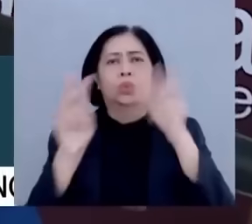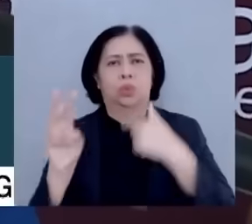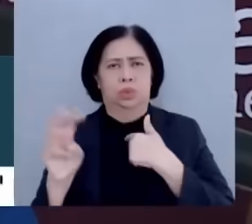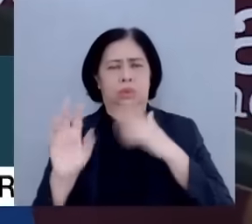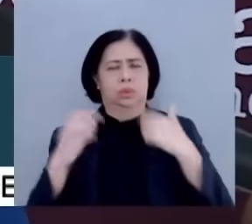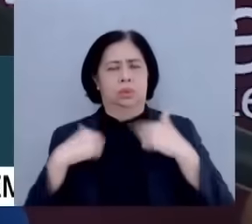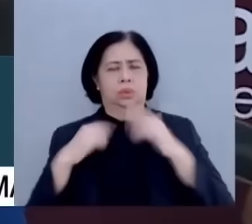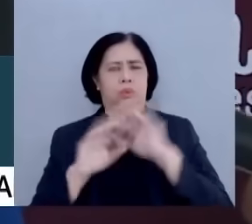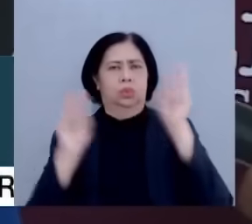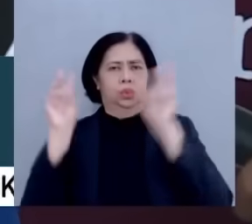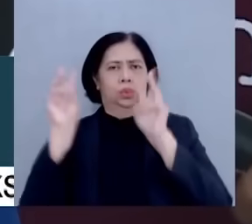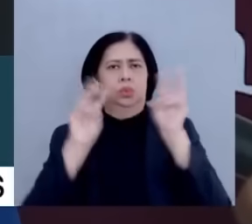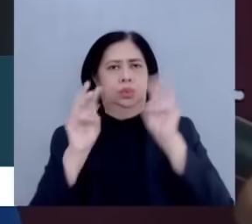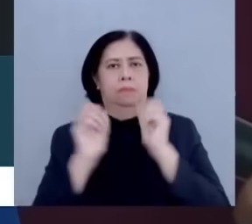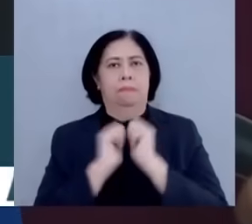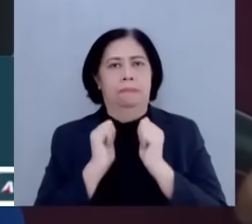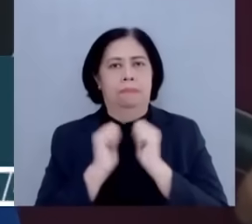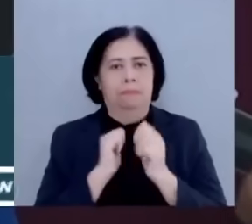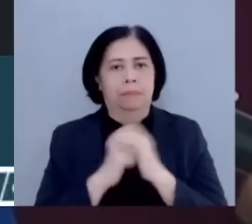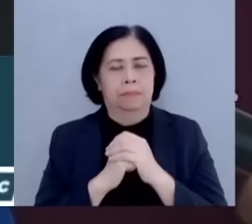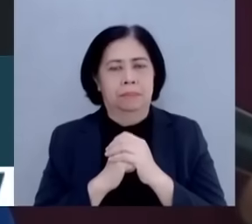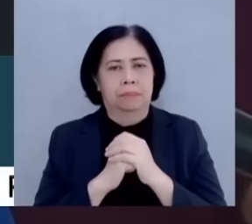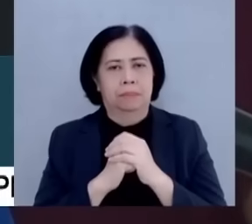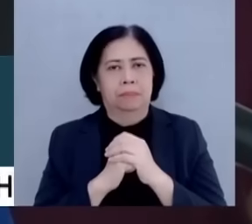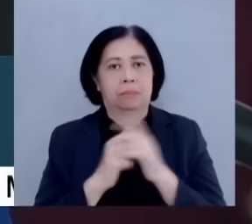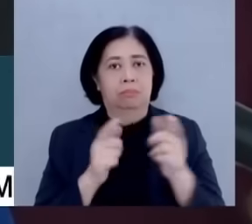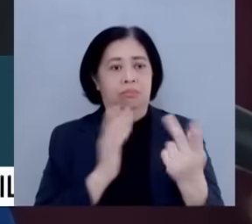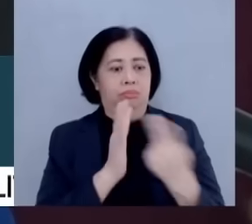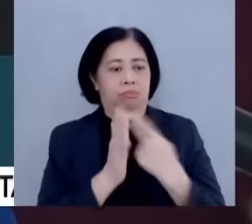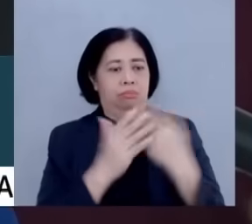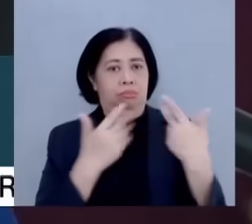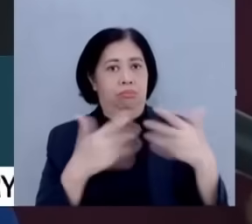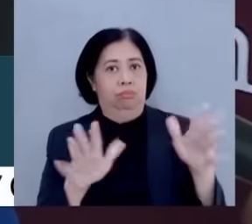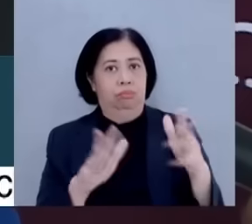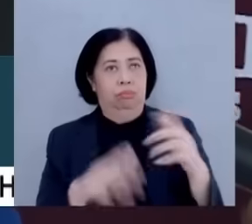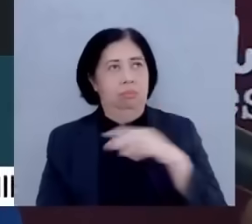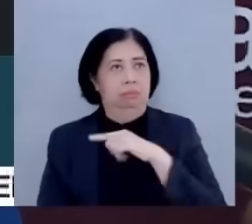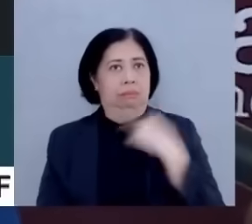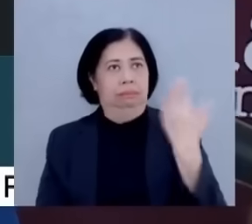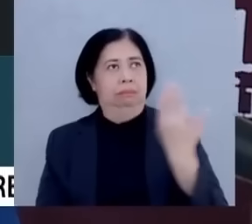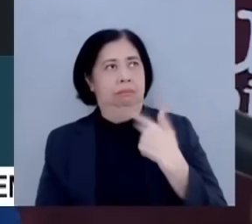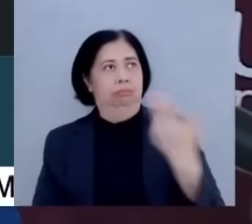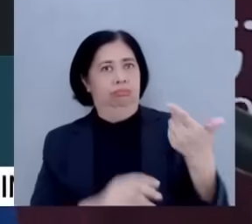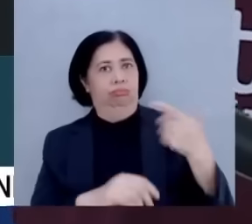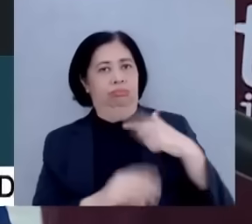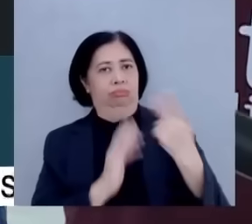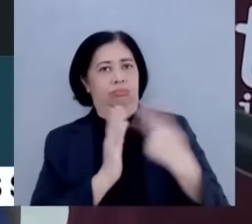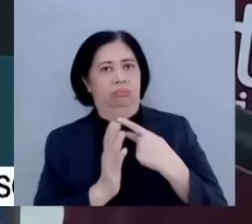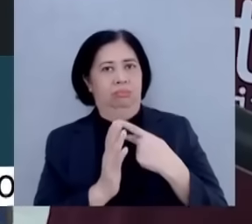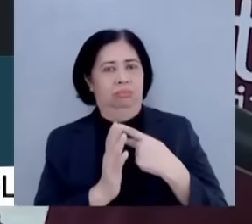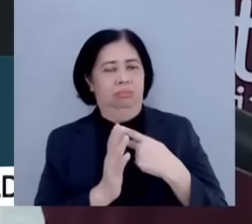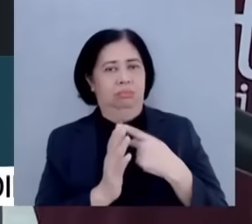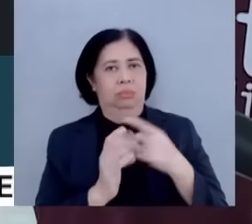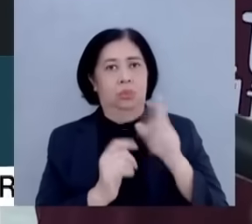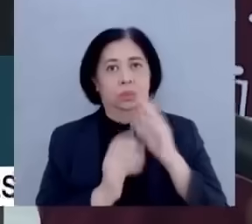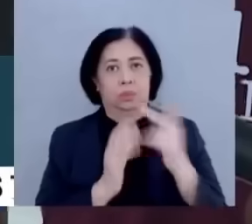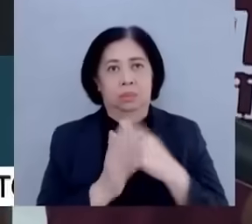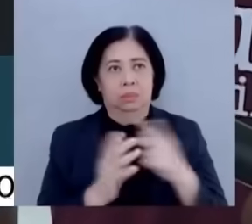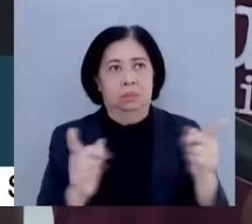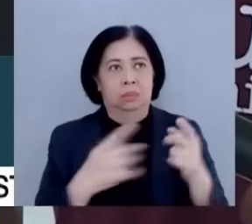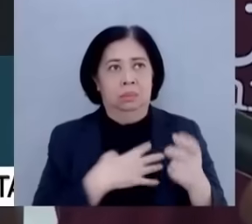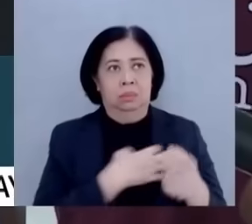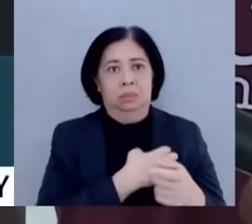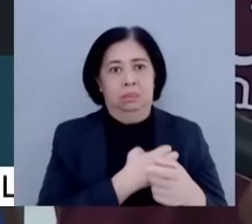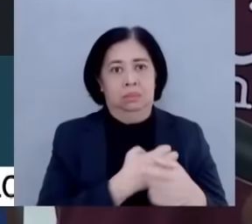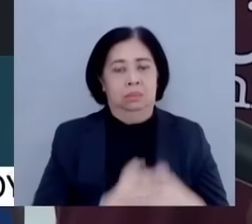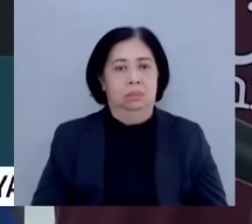So this means pinatay ka, diba? Kasi hindi ka naman mamamatay by heart attack